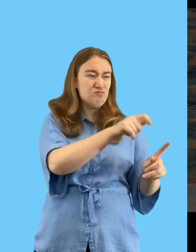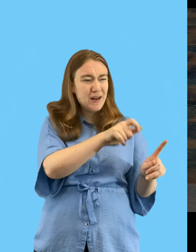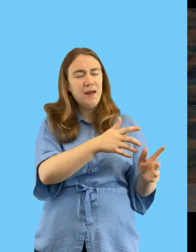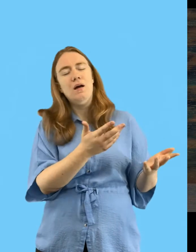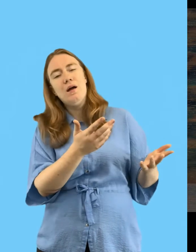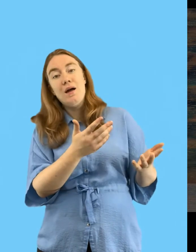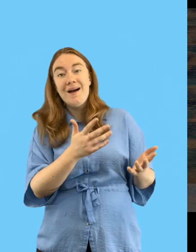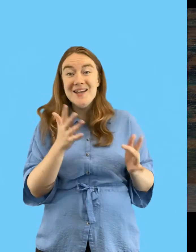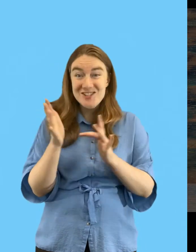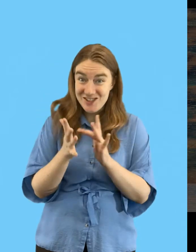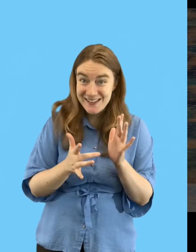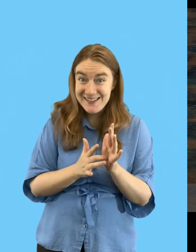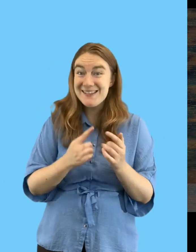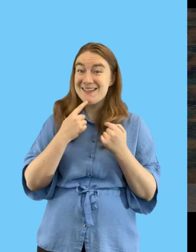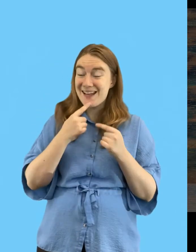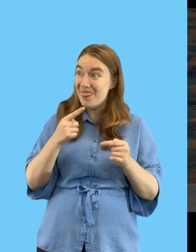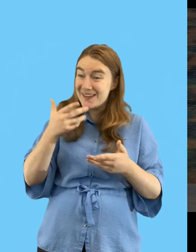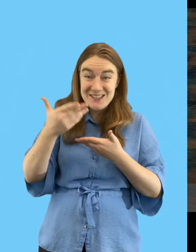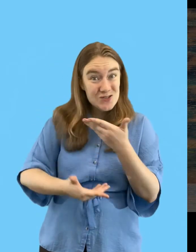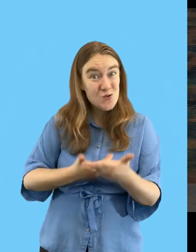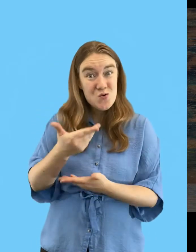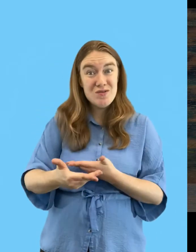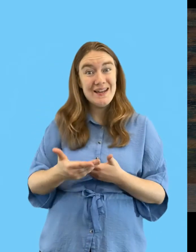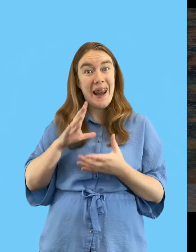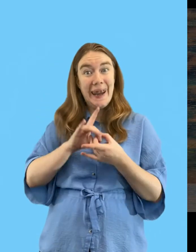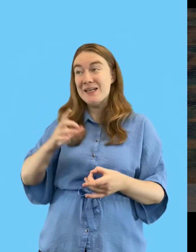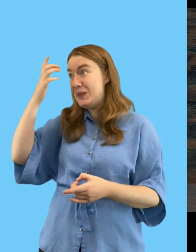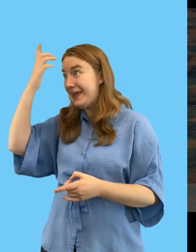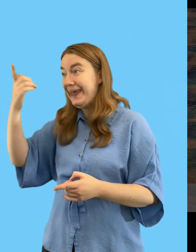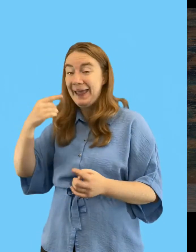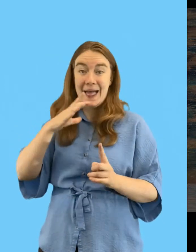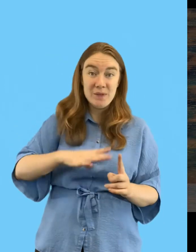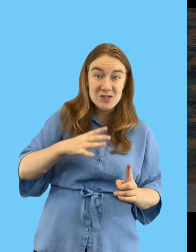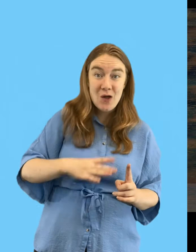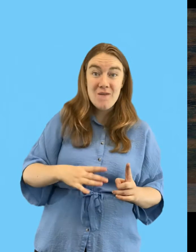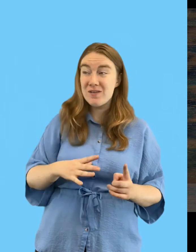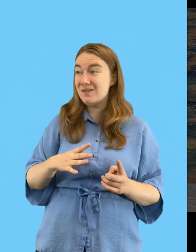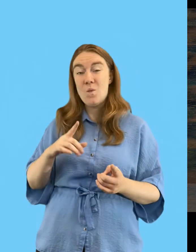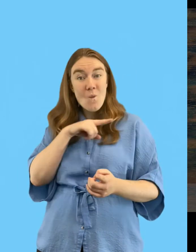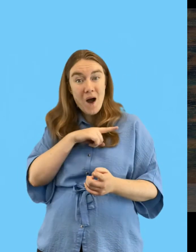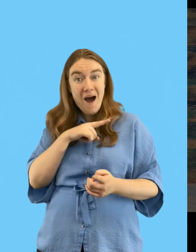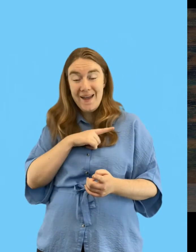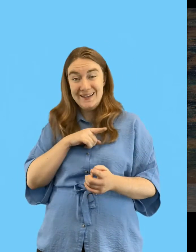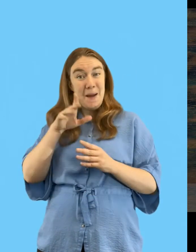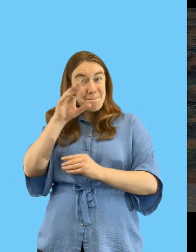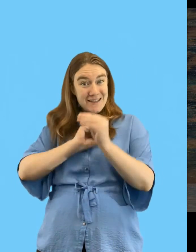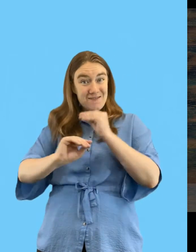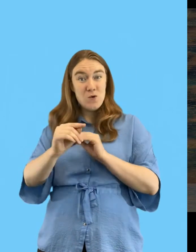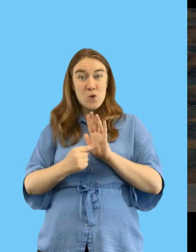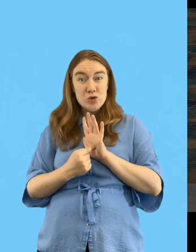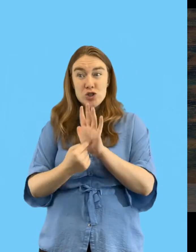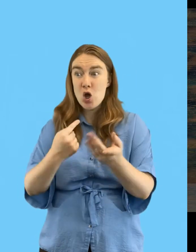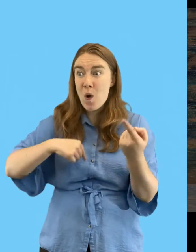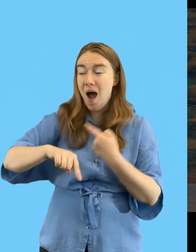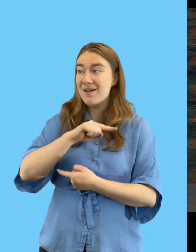Well, Jesus is telling this entire story to show us how ugly and spiritually unhealthy and